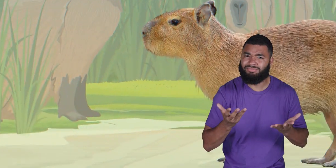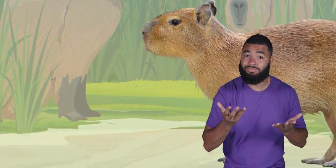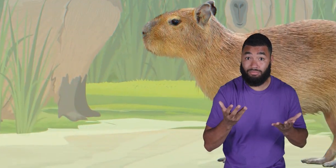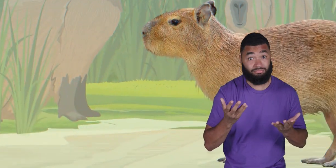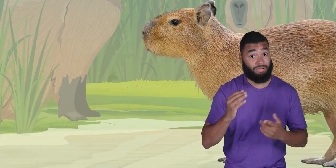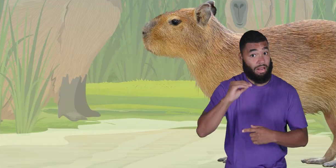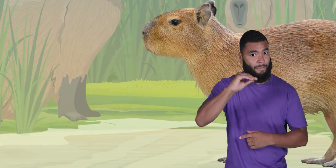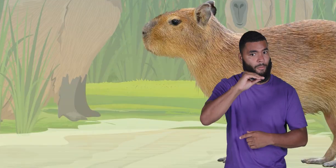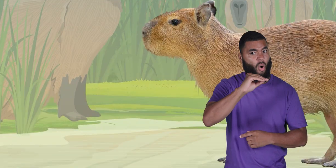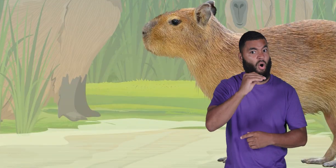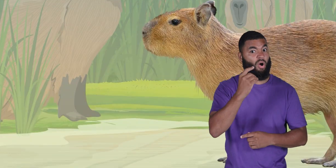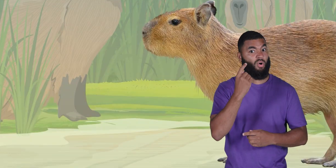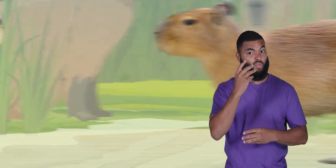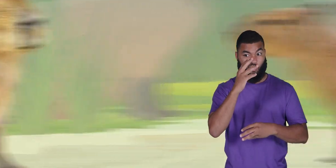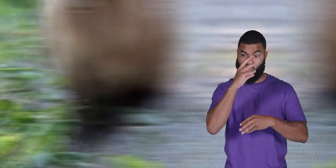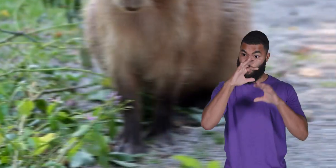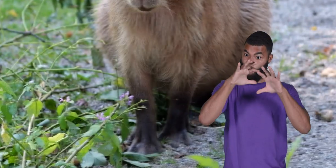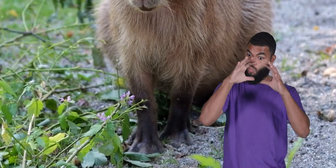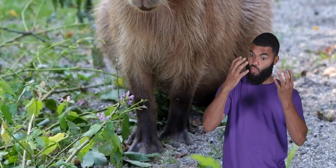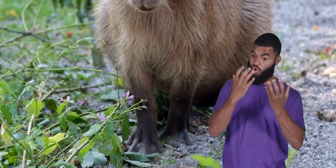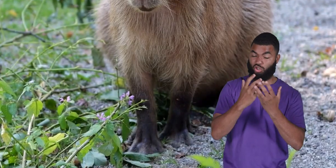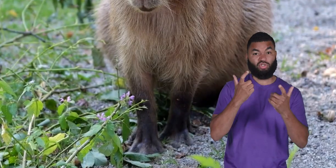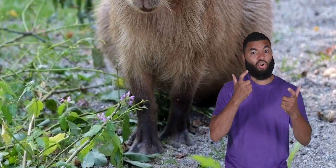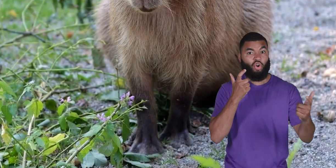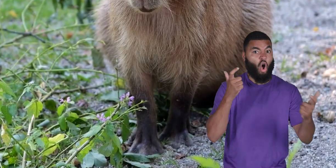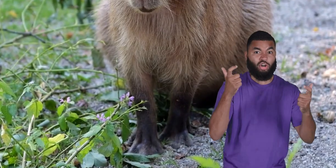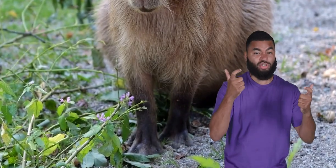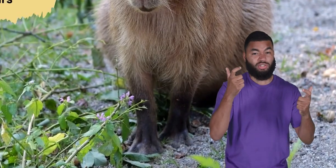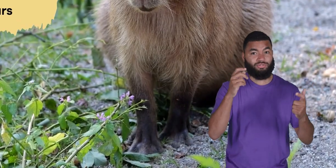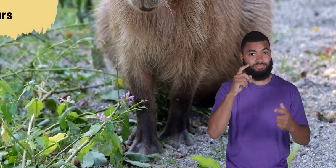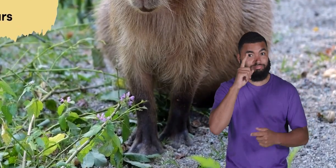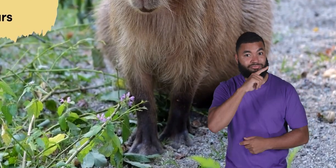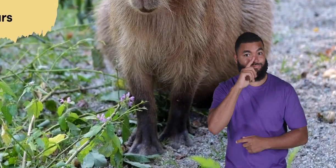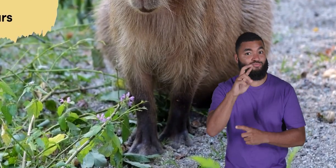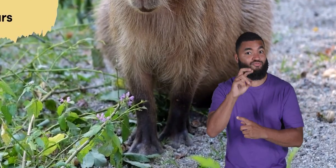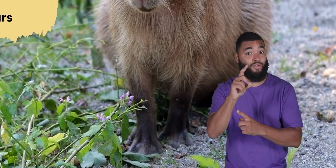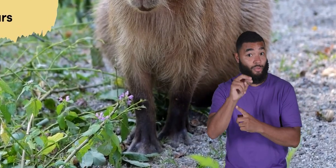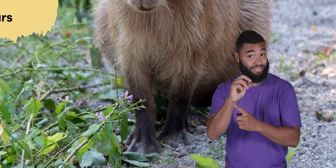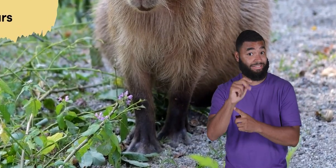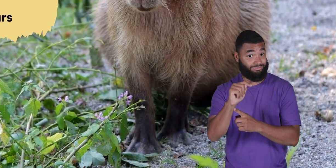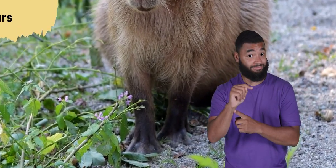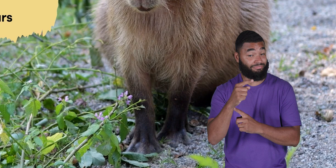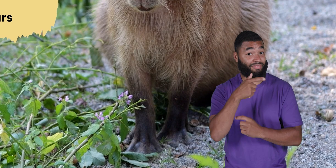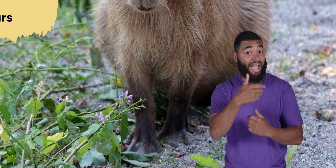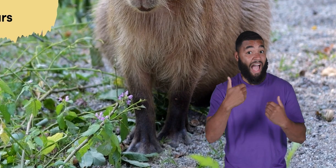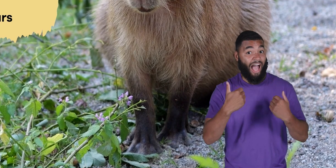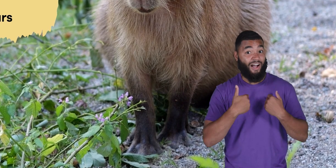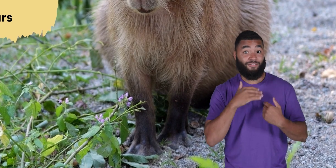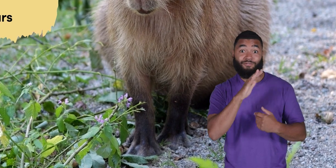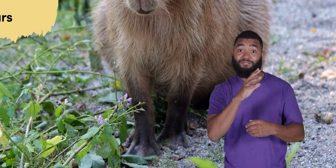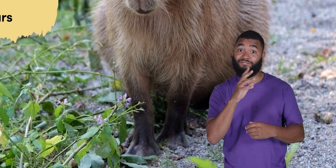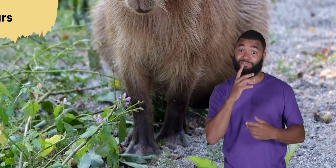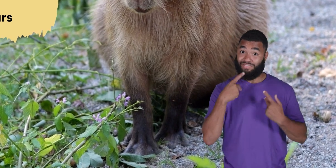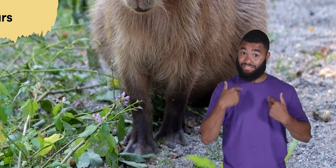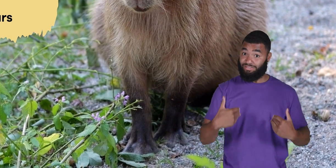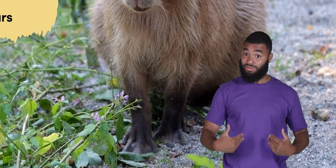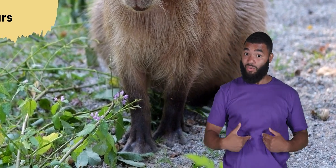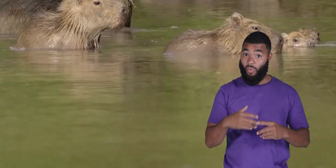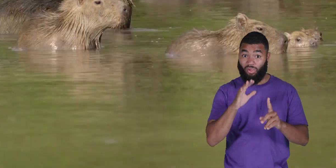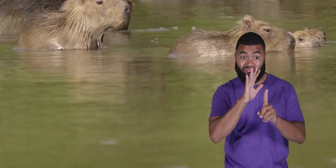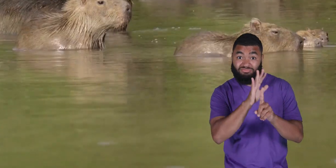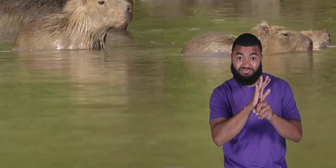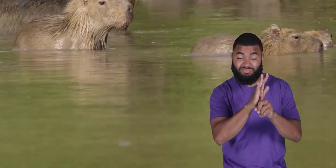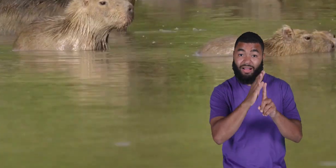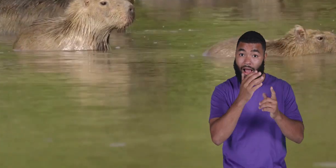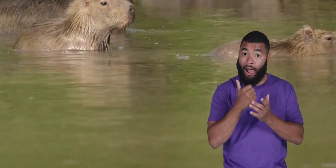what is a capybara capybaras are the largest rodents in the world and have physical characteristics